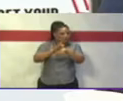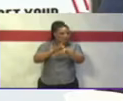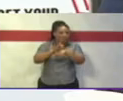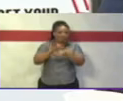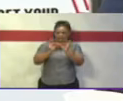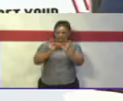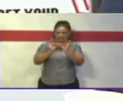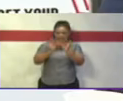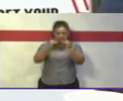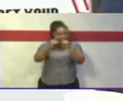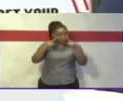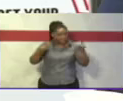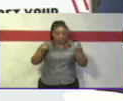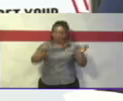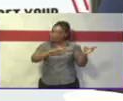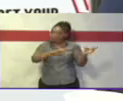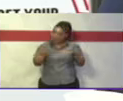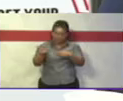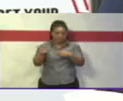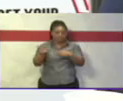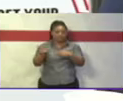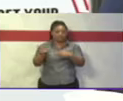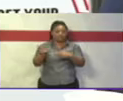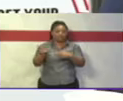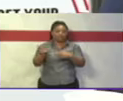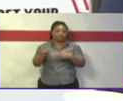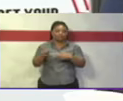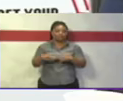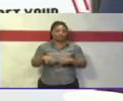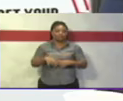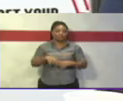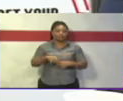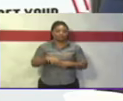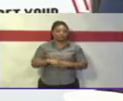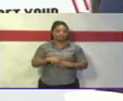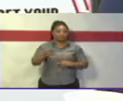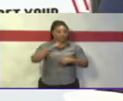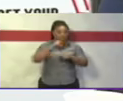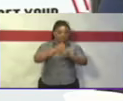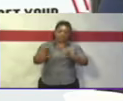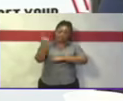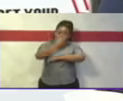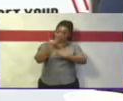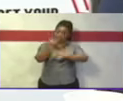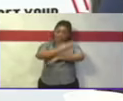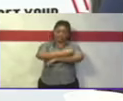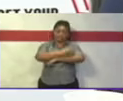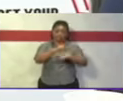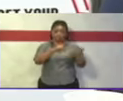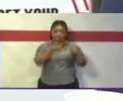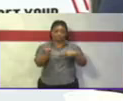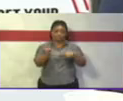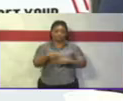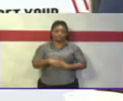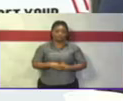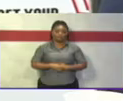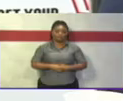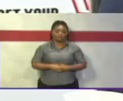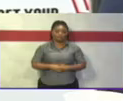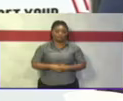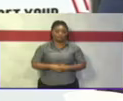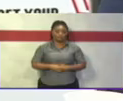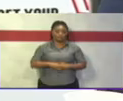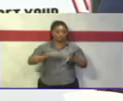and ready for vaccination the very next day. It required that teams were